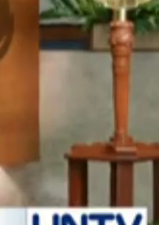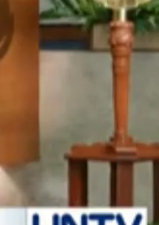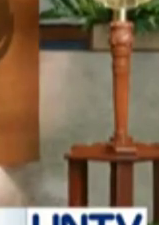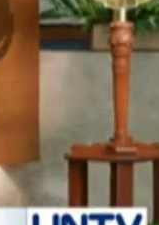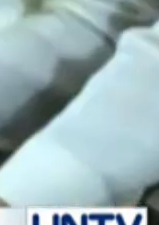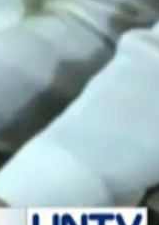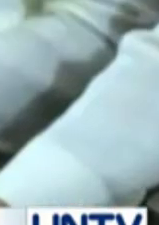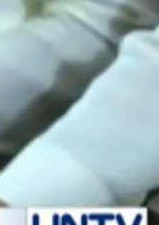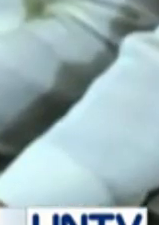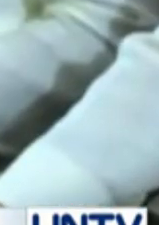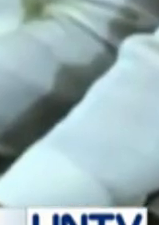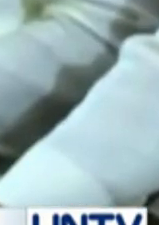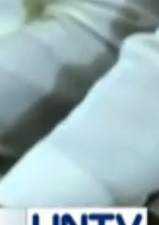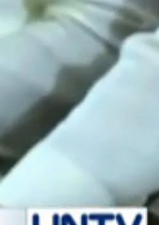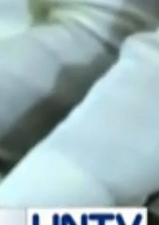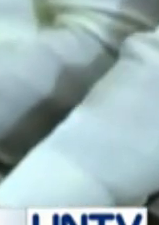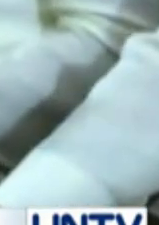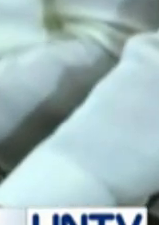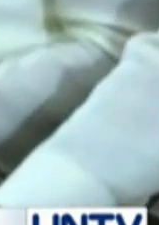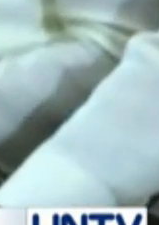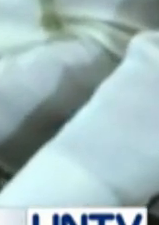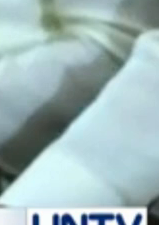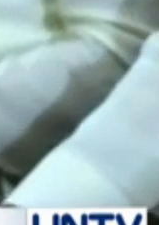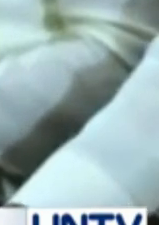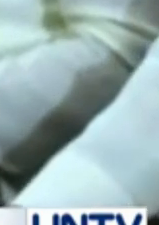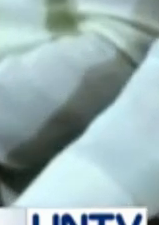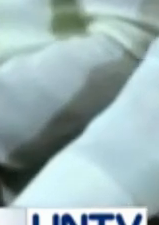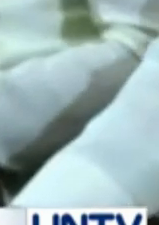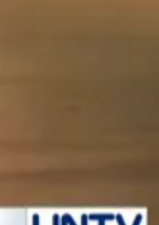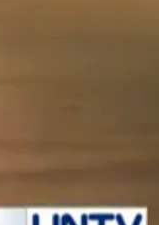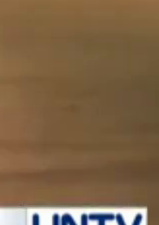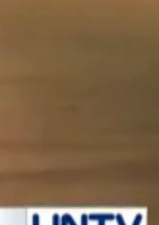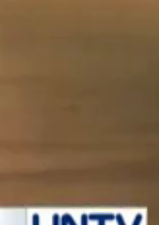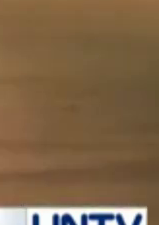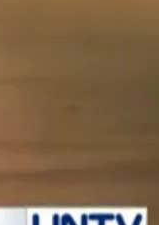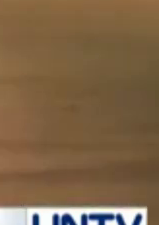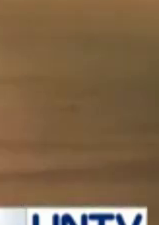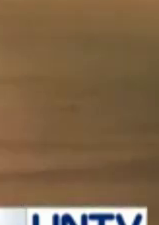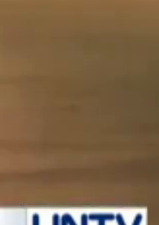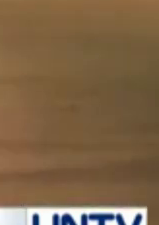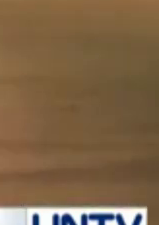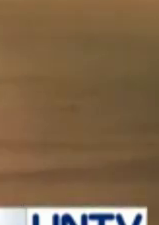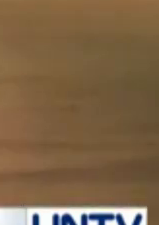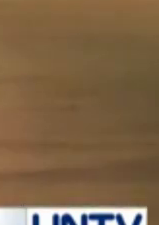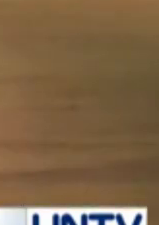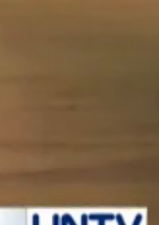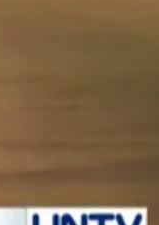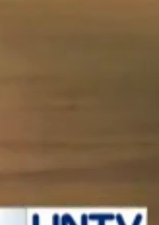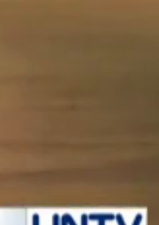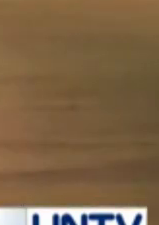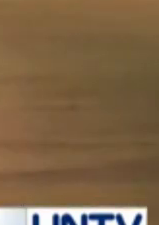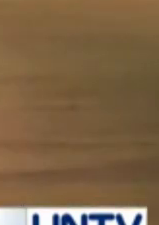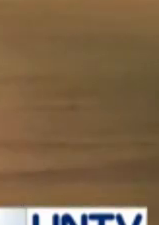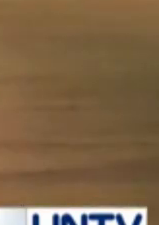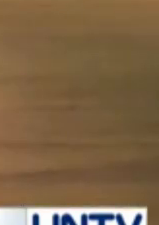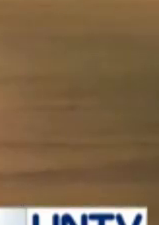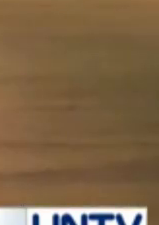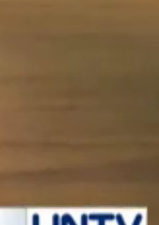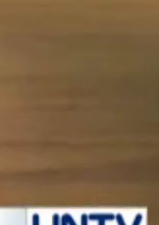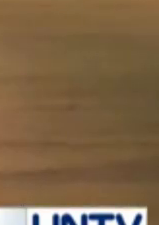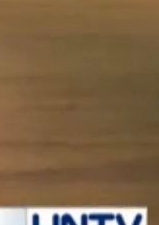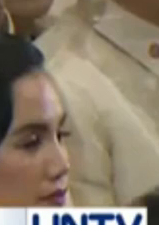Supreme Court, His Excellency Most Reverend Charles John Brown, and the esteemed members of the Diplomatic